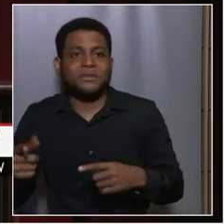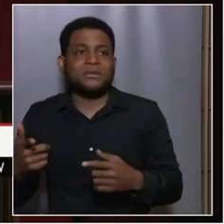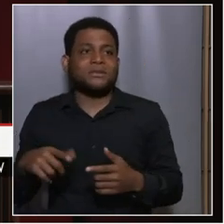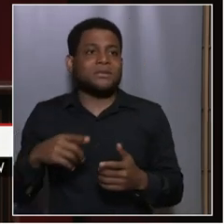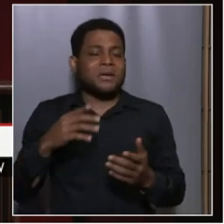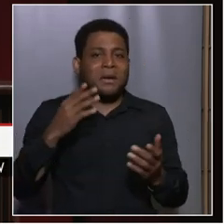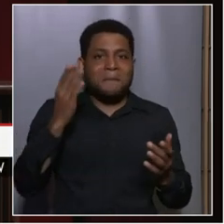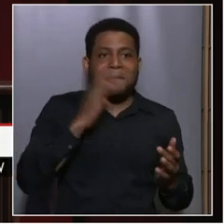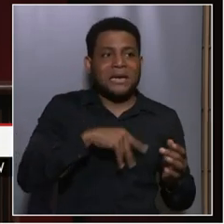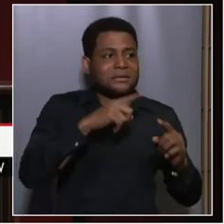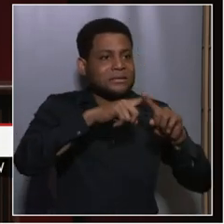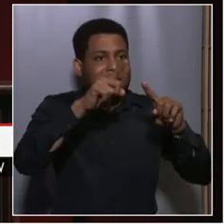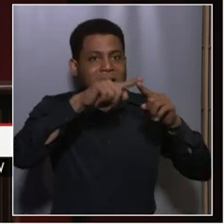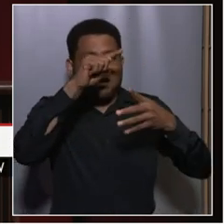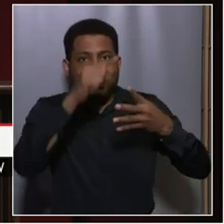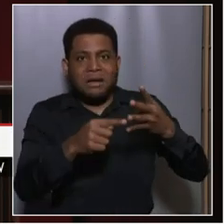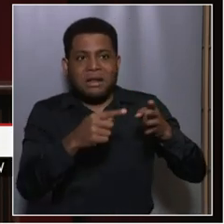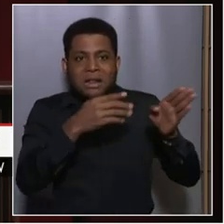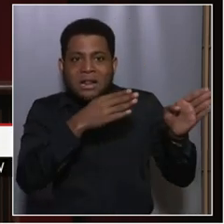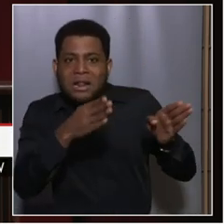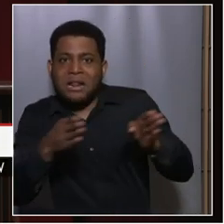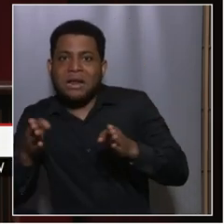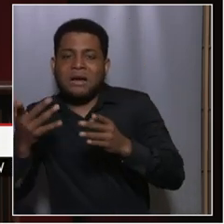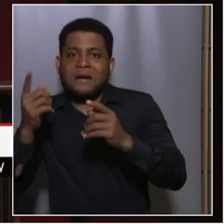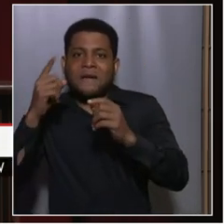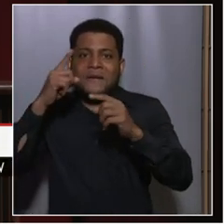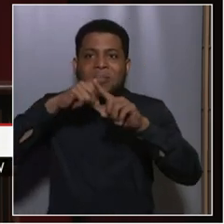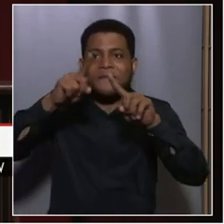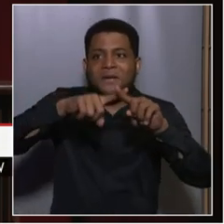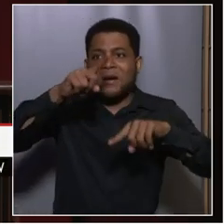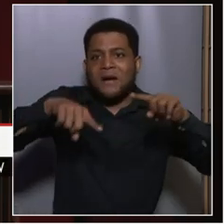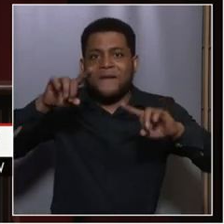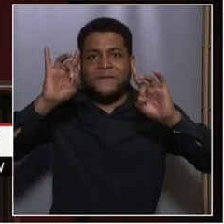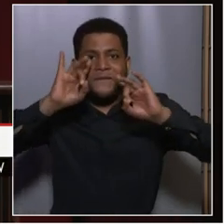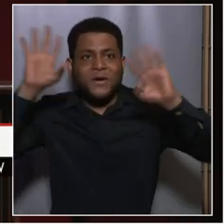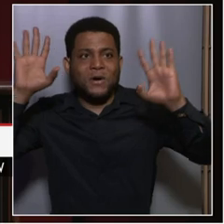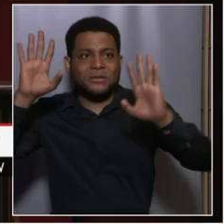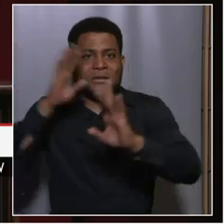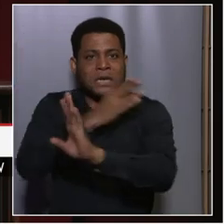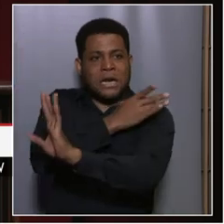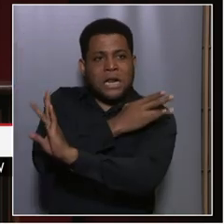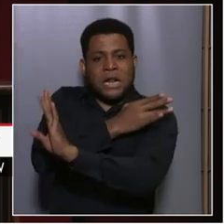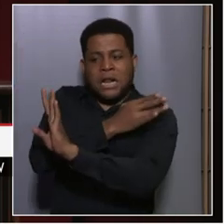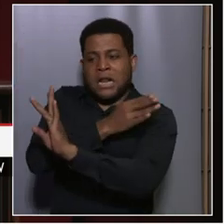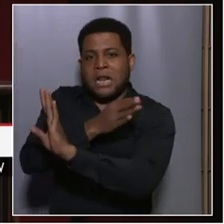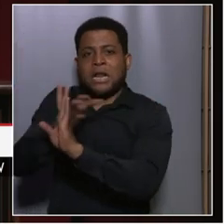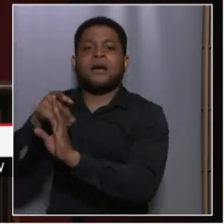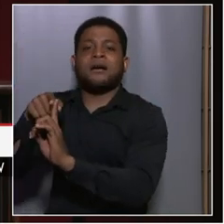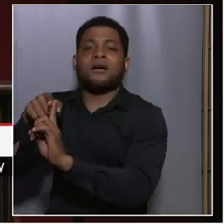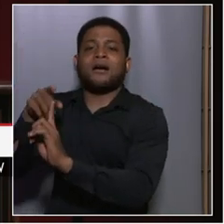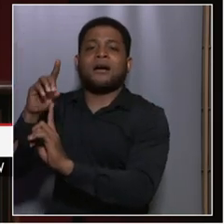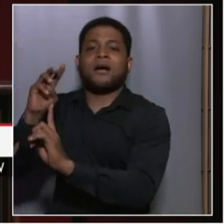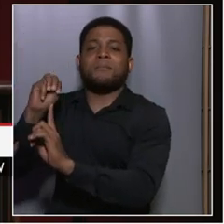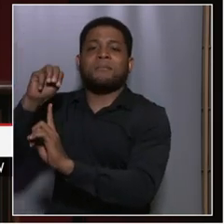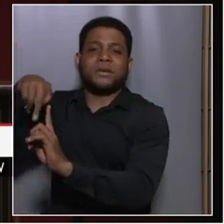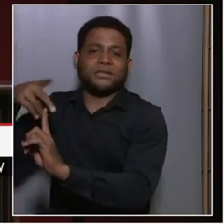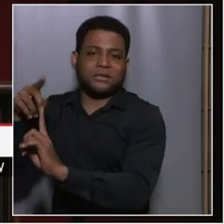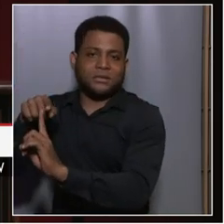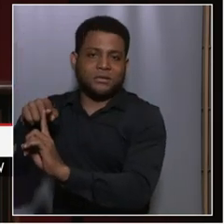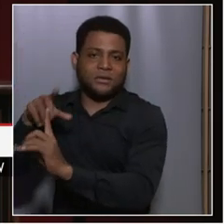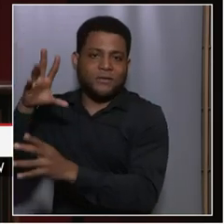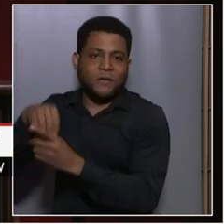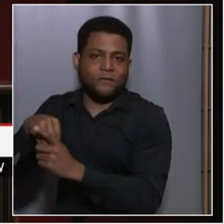the news just this week, like we all have, that the gun violence epidemic in America is